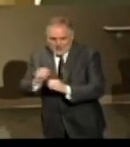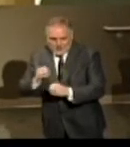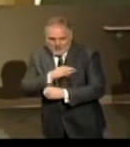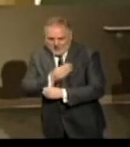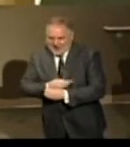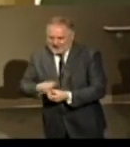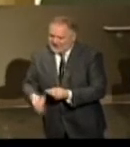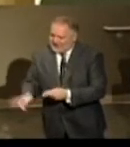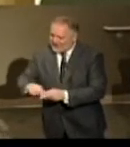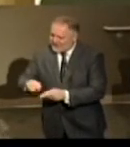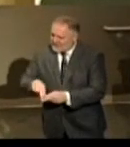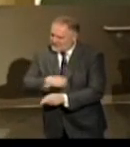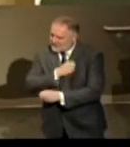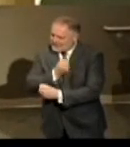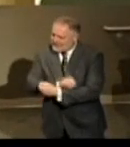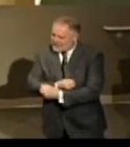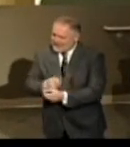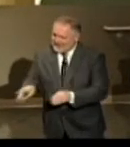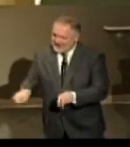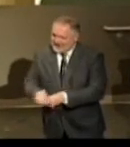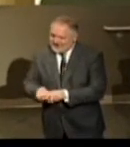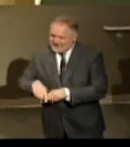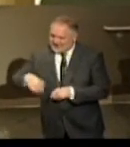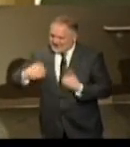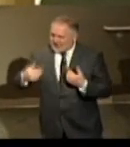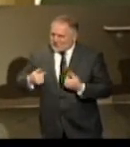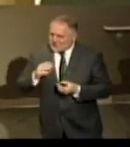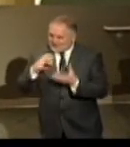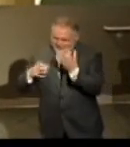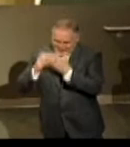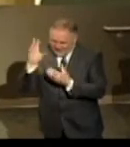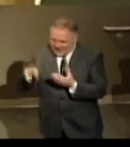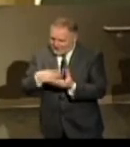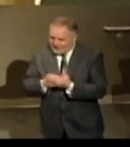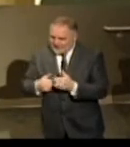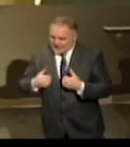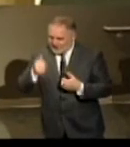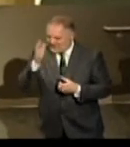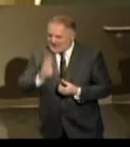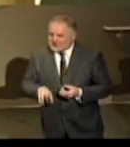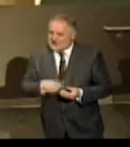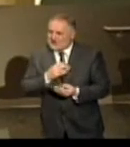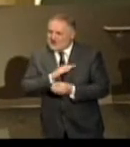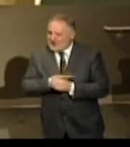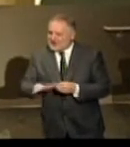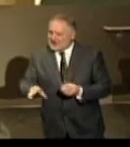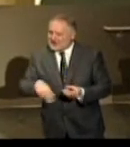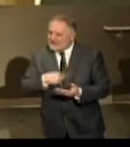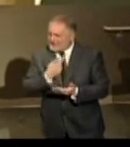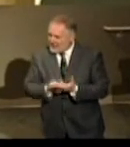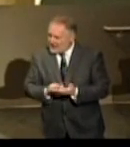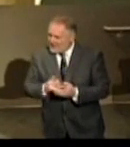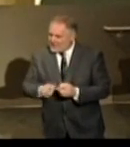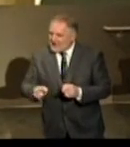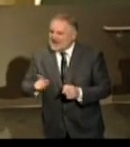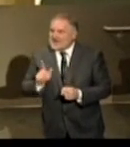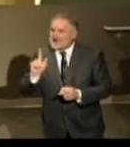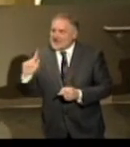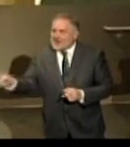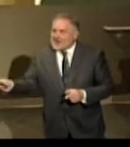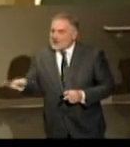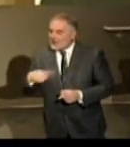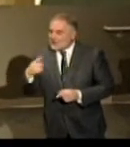the youth shall faint and be weary, and the young men shall utterly fall. Help me now with the last part. But come on. But